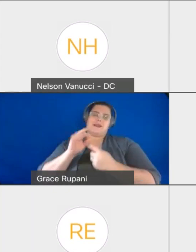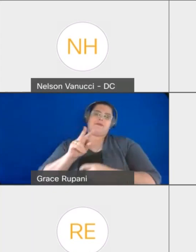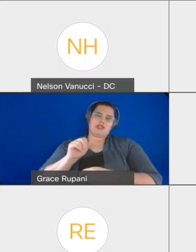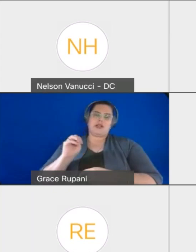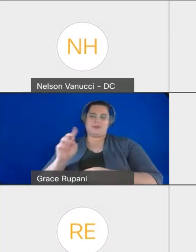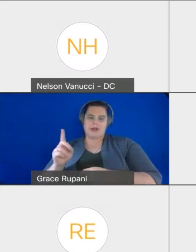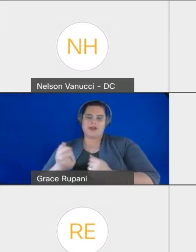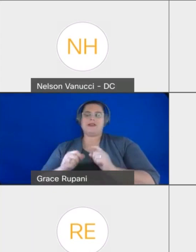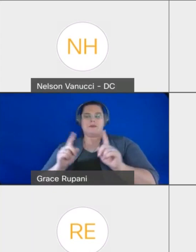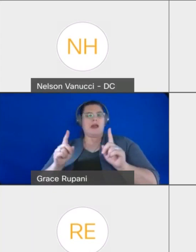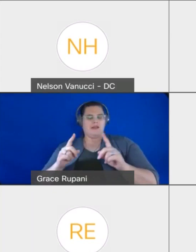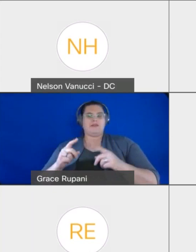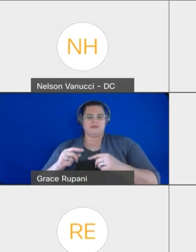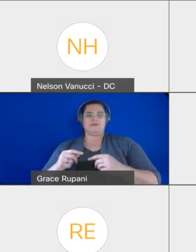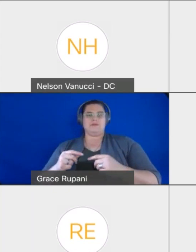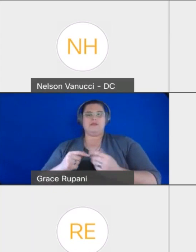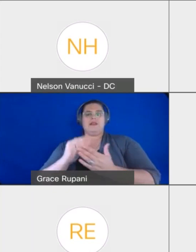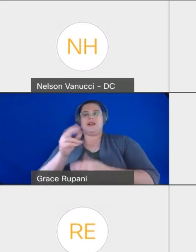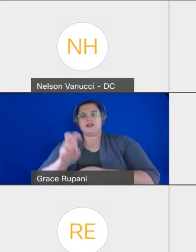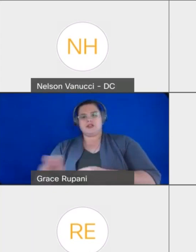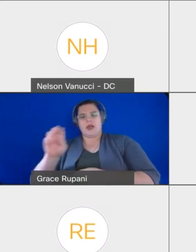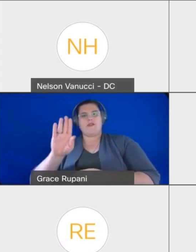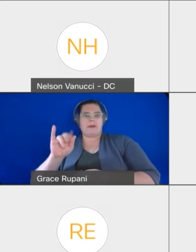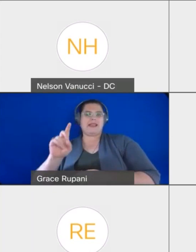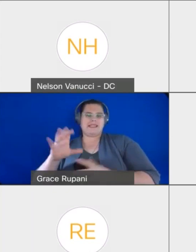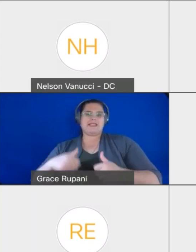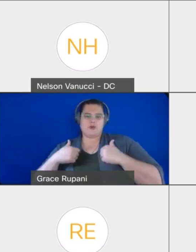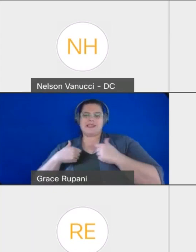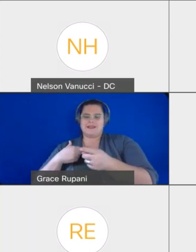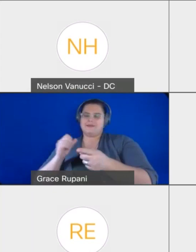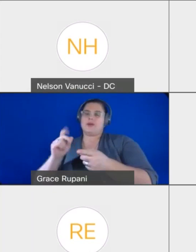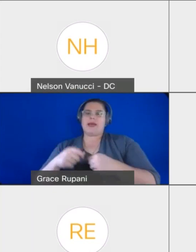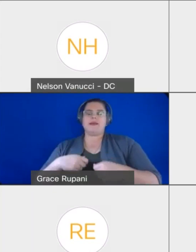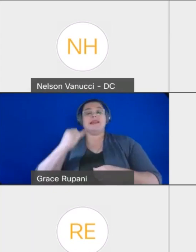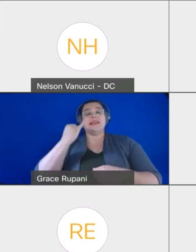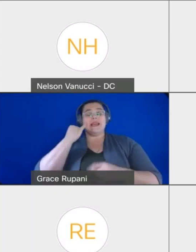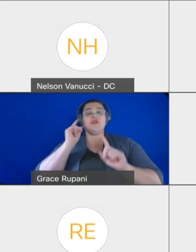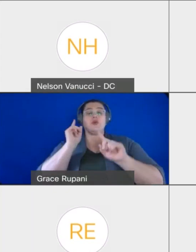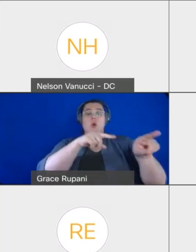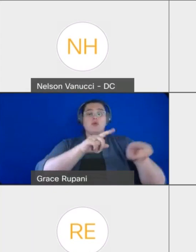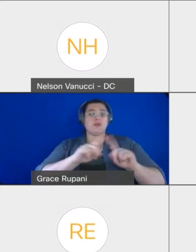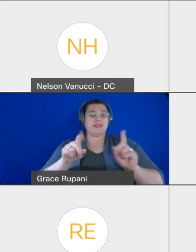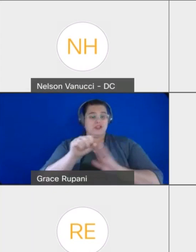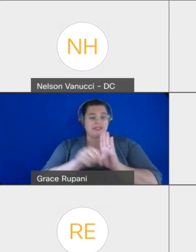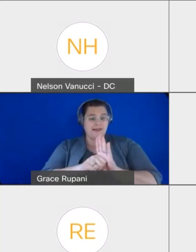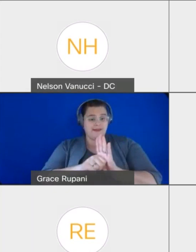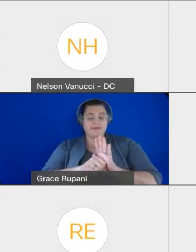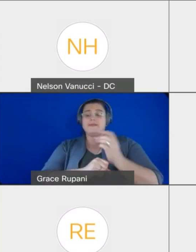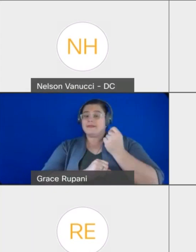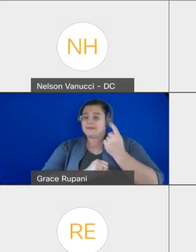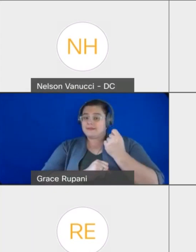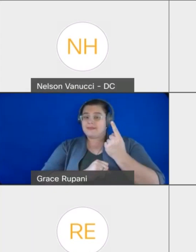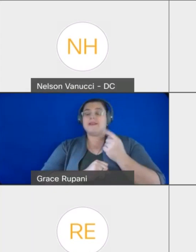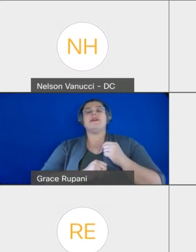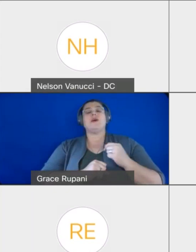So travel by district residents. If you go to one of those states, you are required to